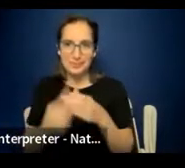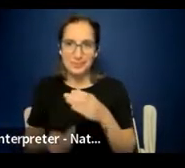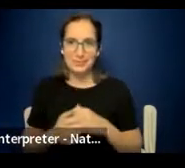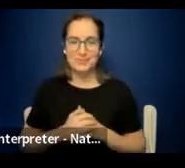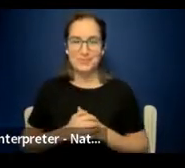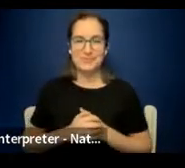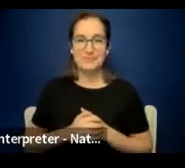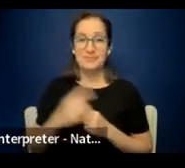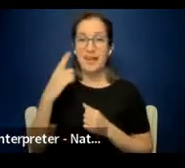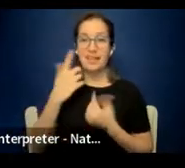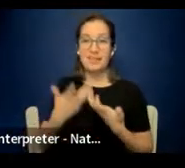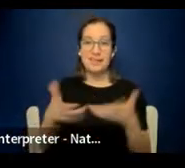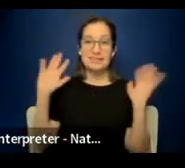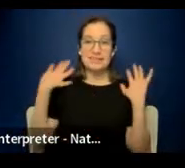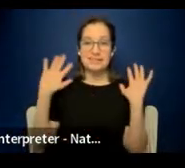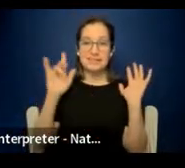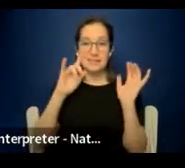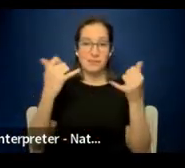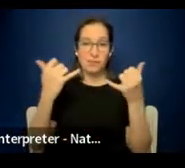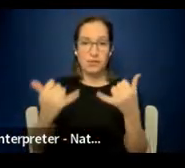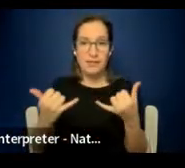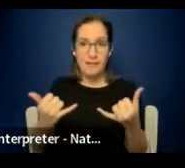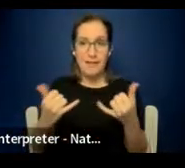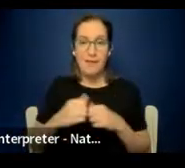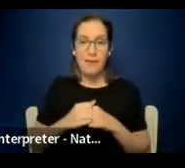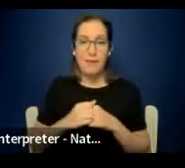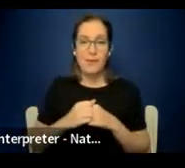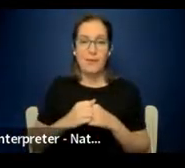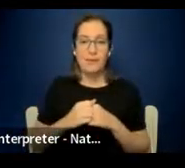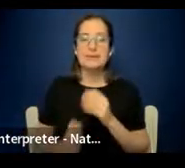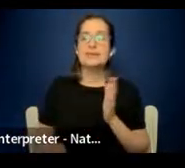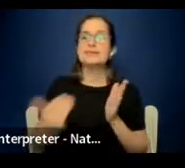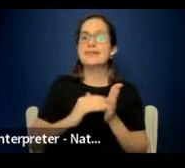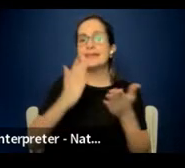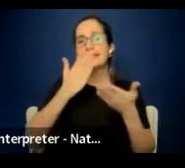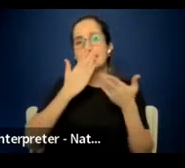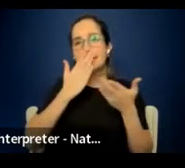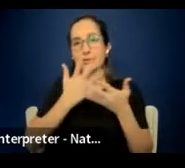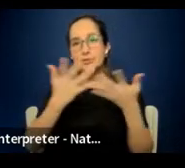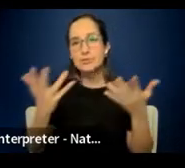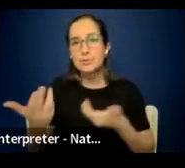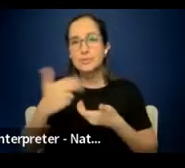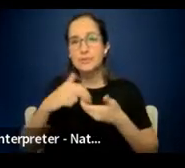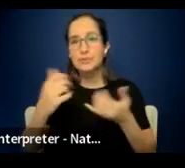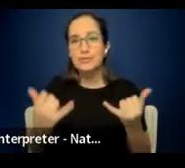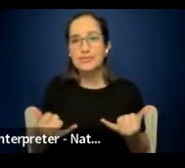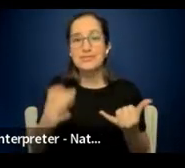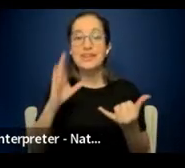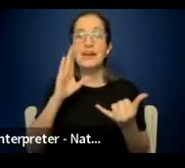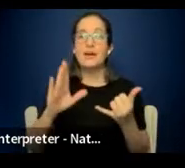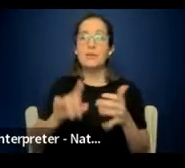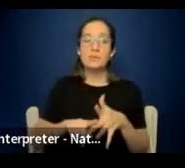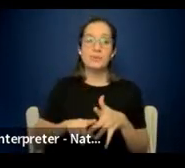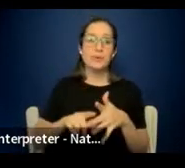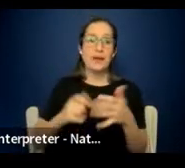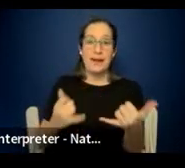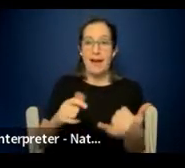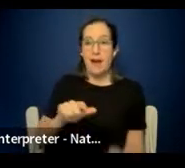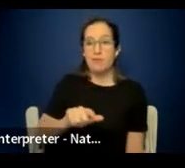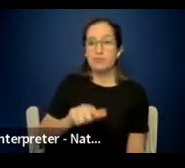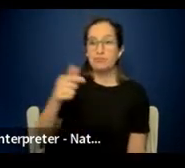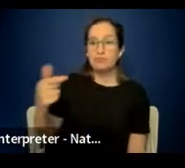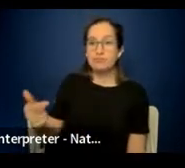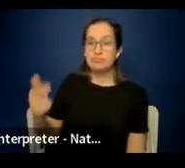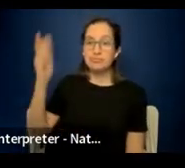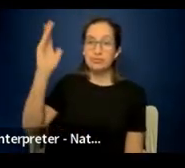And I think that's it for now. I again just want to thank everybody for being here today. And I'm going to go ahead and throw it off to our